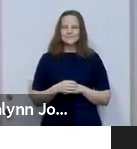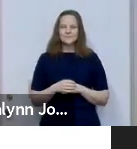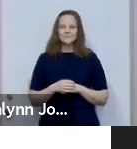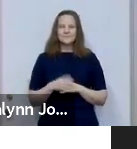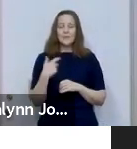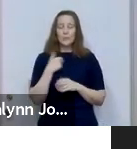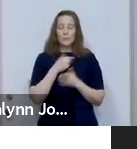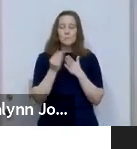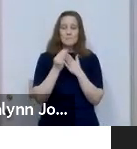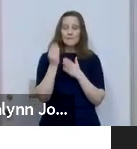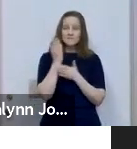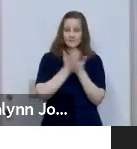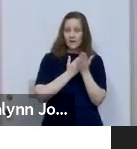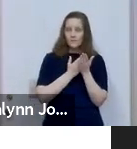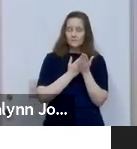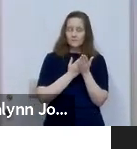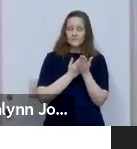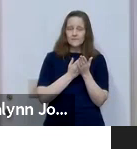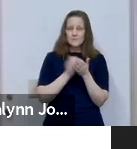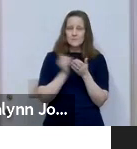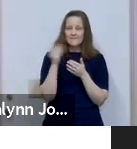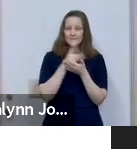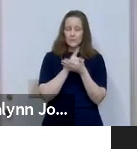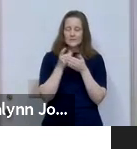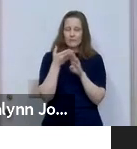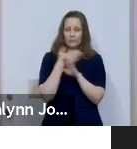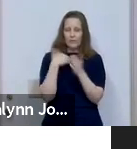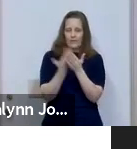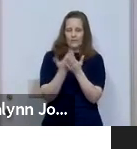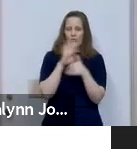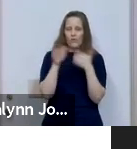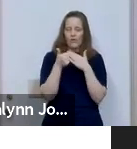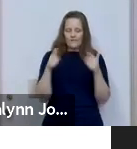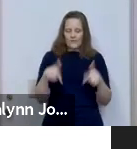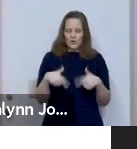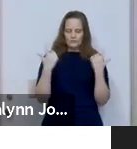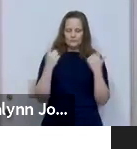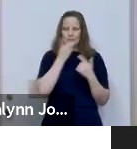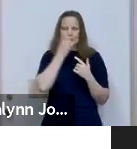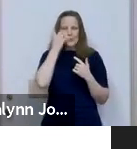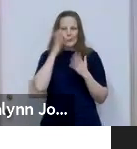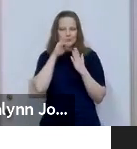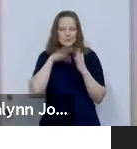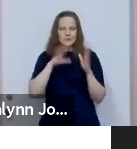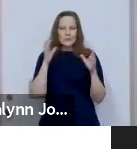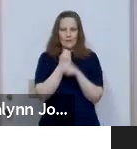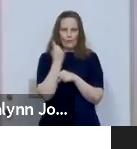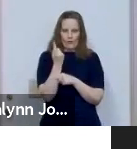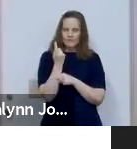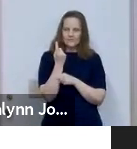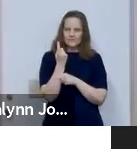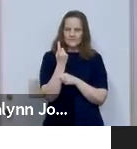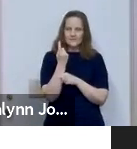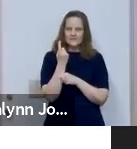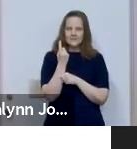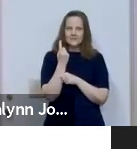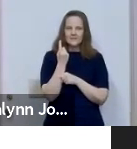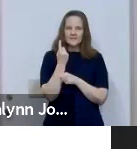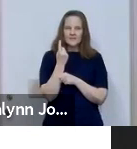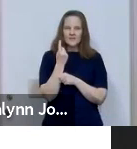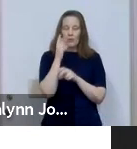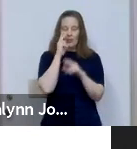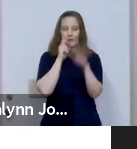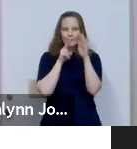purchased some. There'll be a few weeks till they get here. All of our resident students will be receiving one of these face coverings. And we look forward to getting them